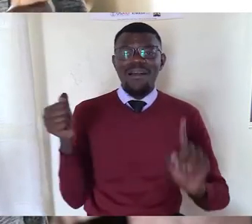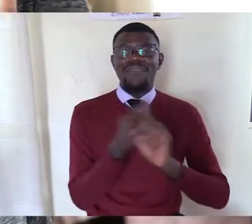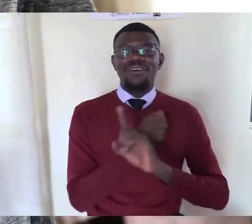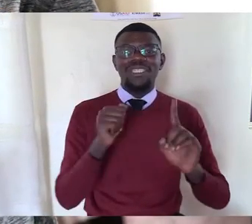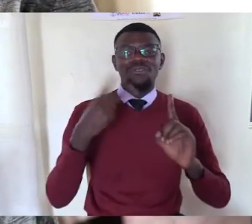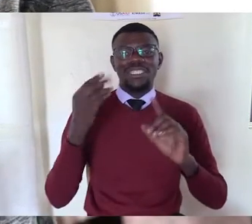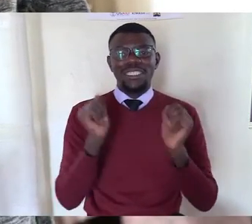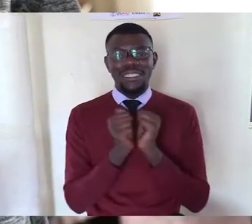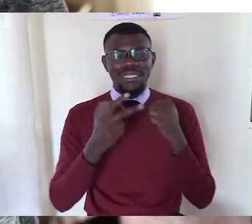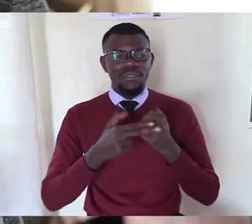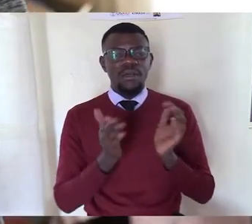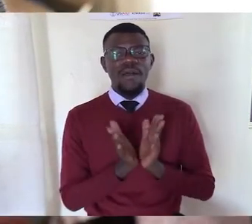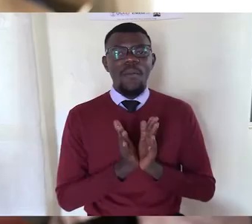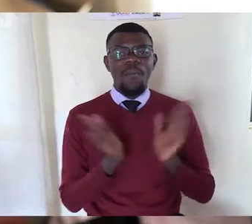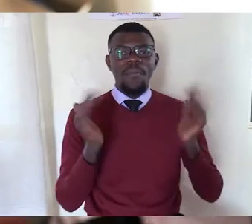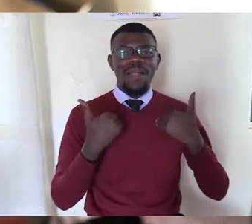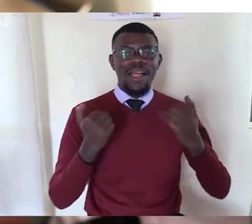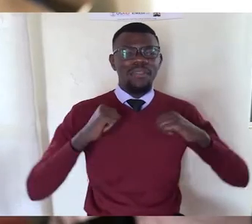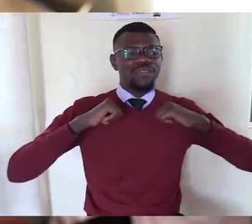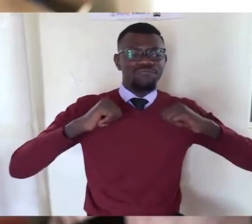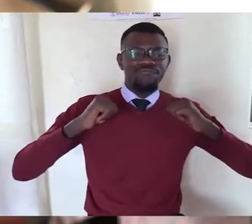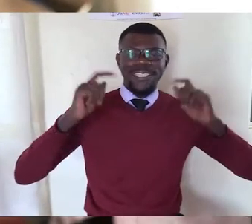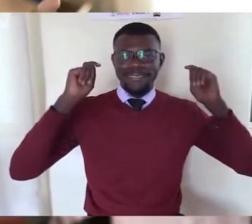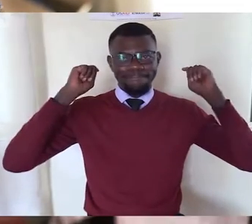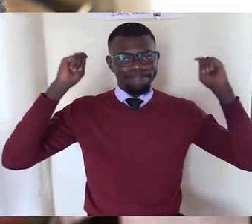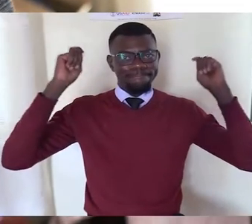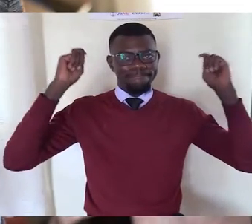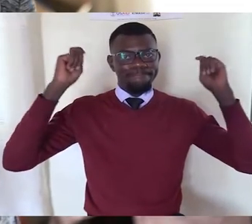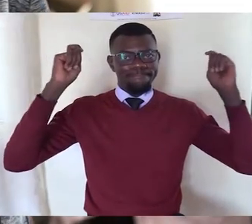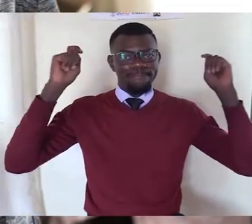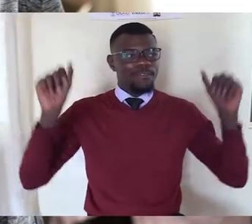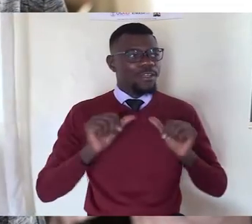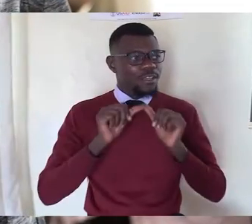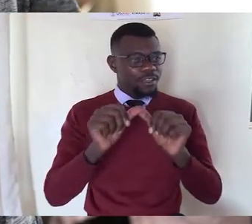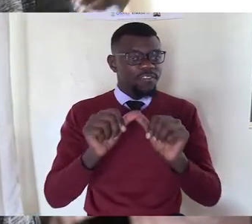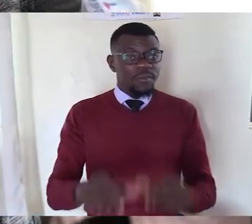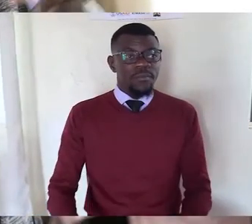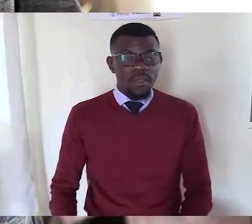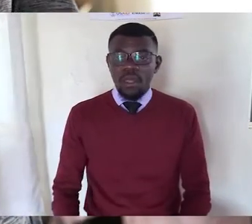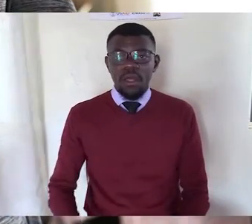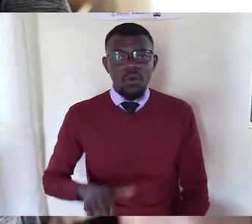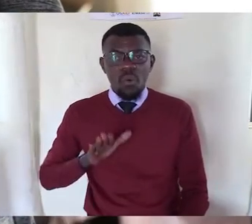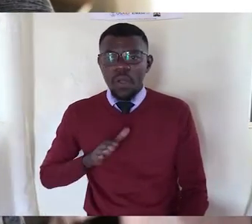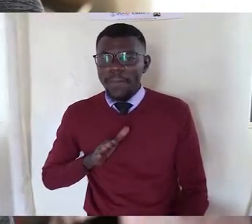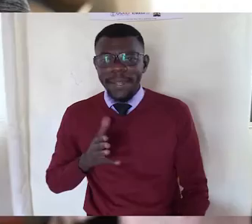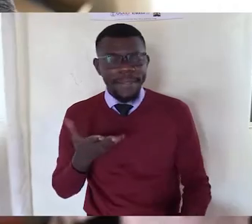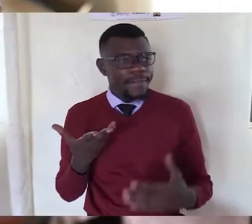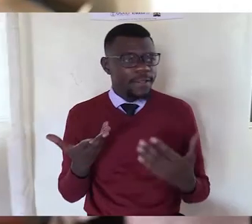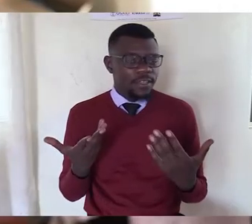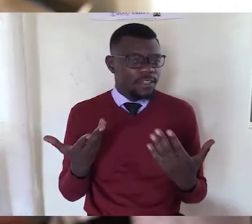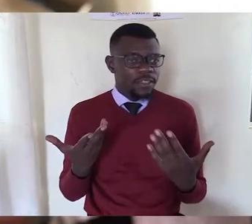2017, you remember that the public health officials were on strike. So doors were closed. Women could only access